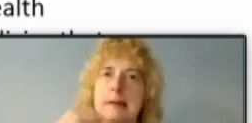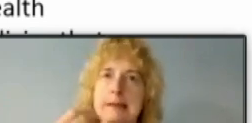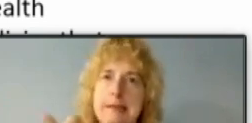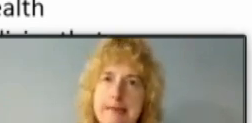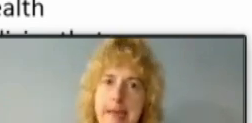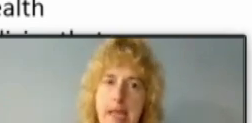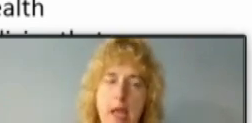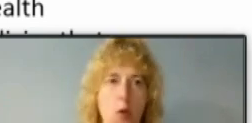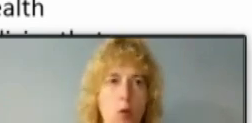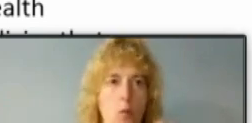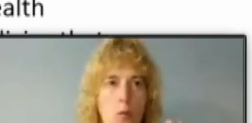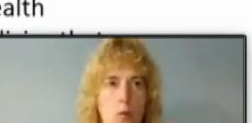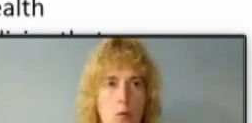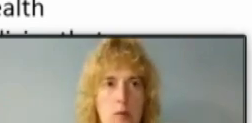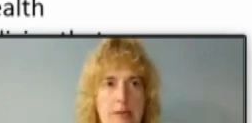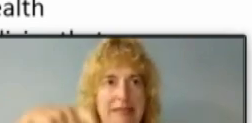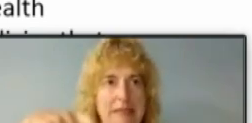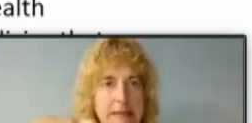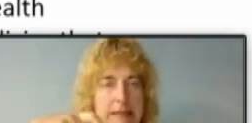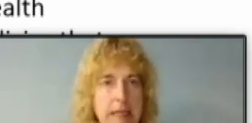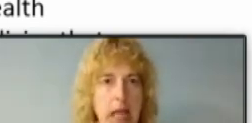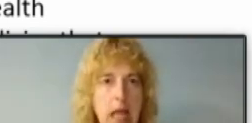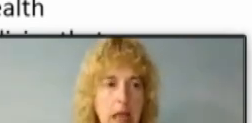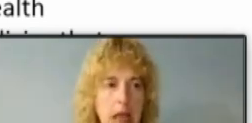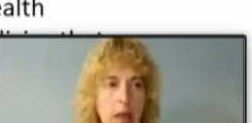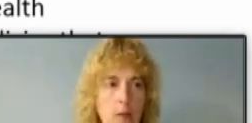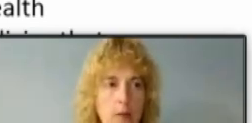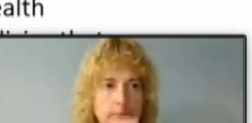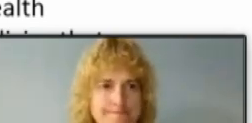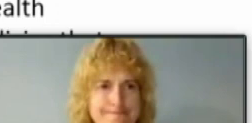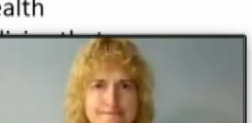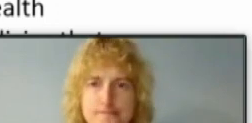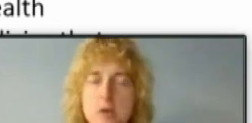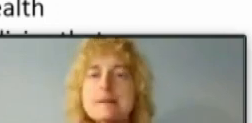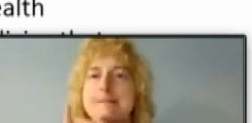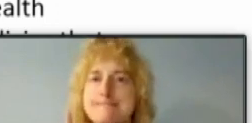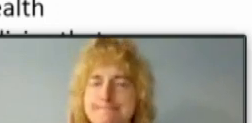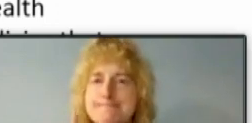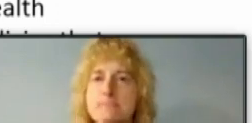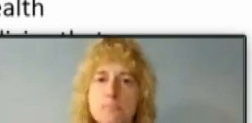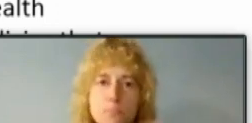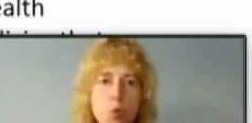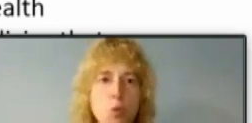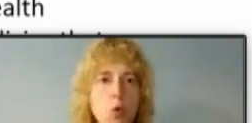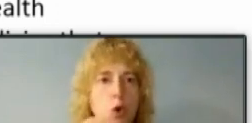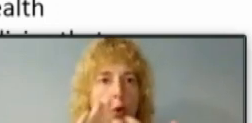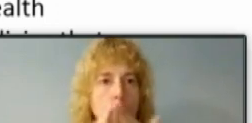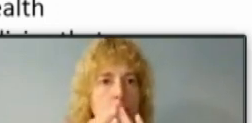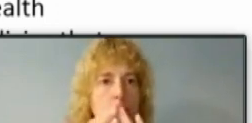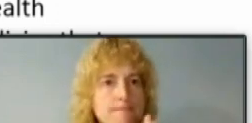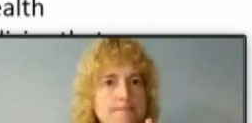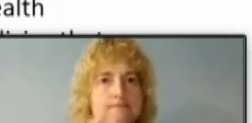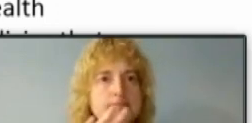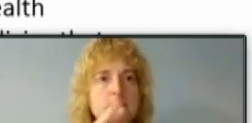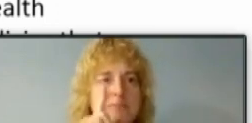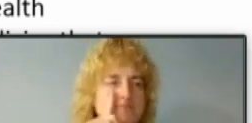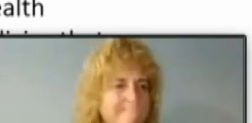terms of what we can learn and how we can support the community through this time, particularly as it pertains to research